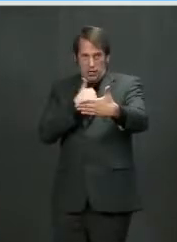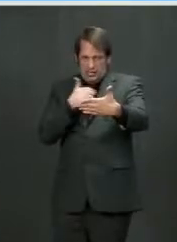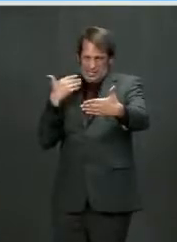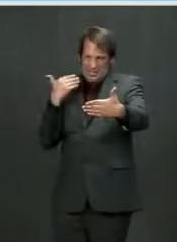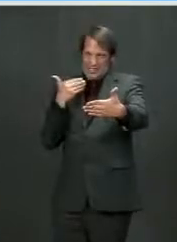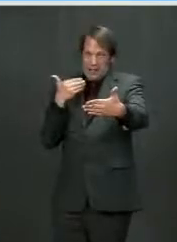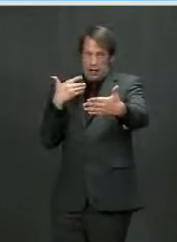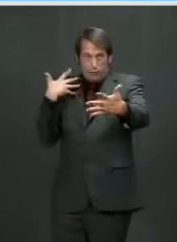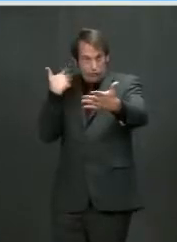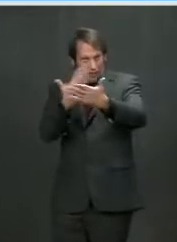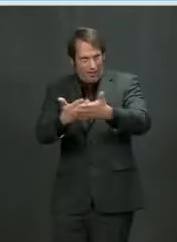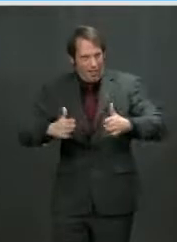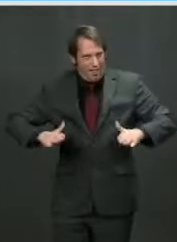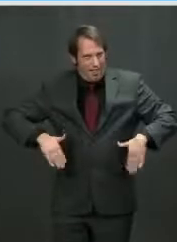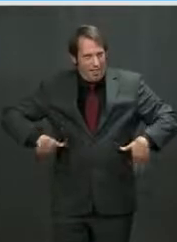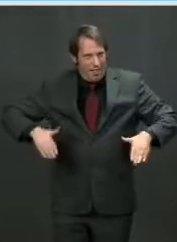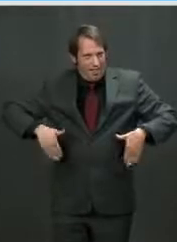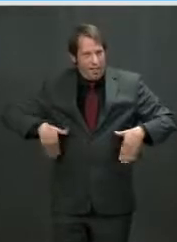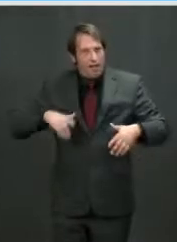look like?